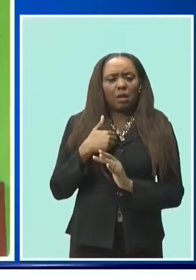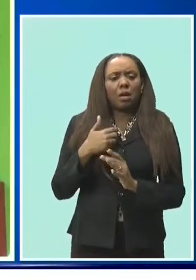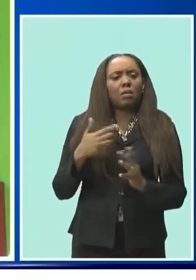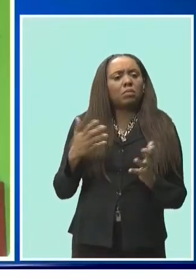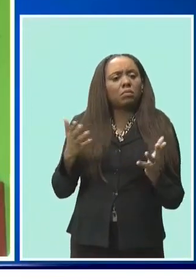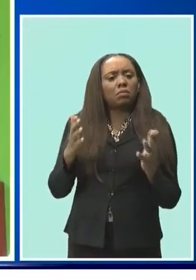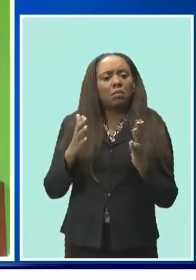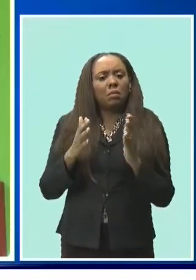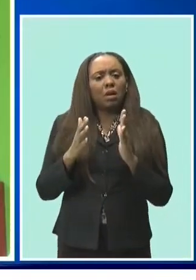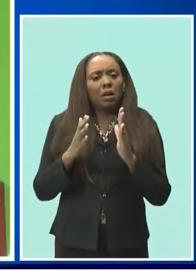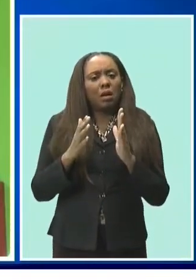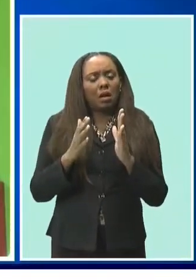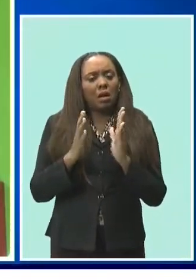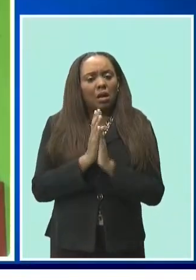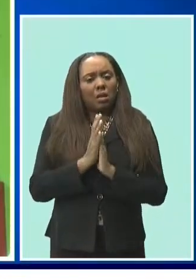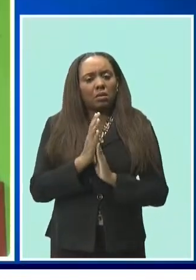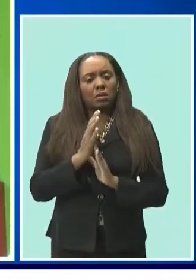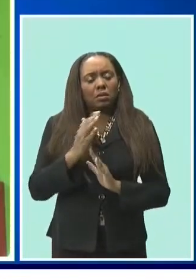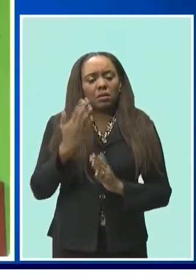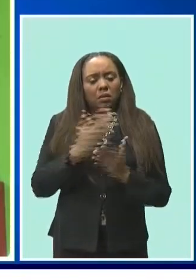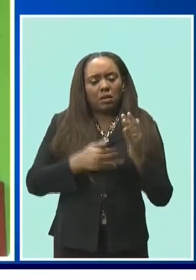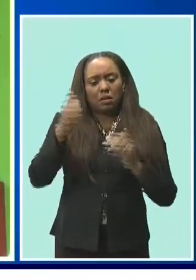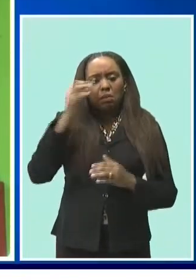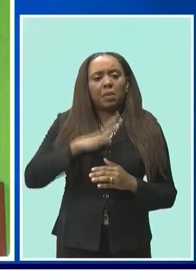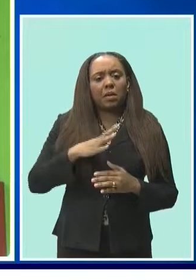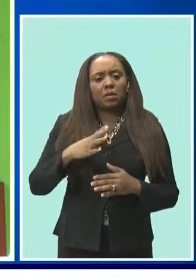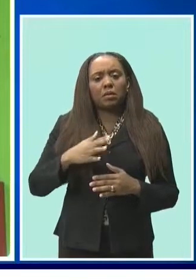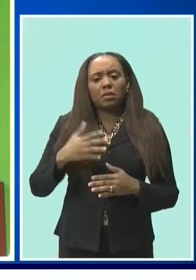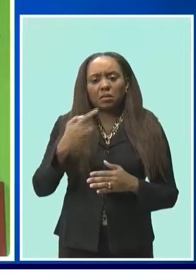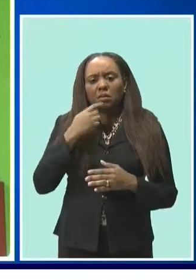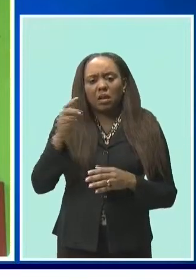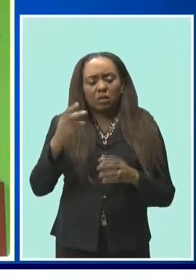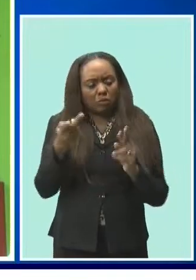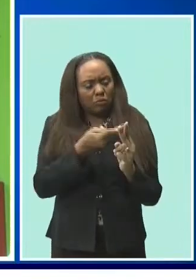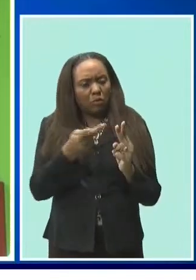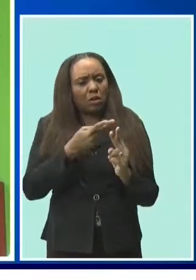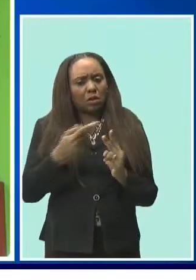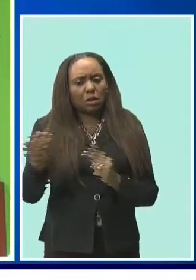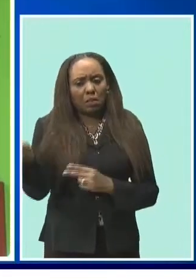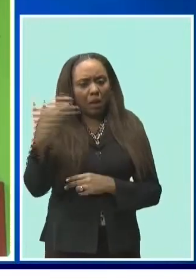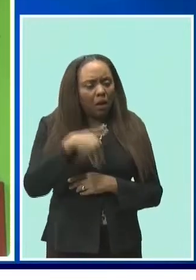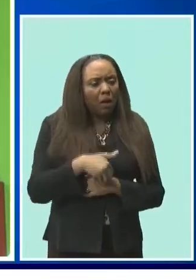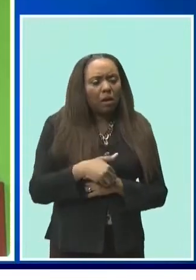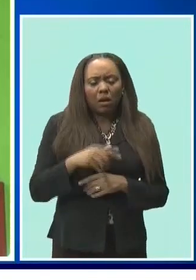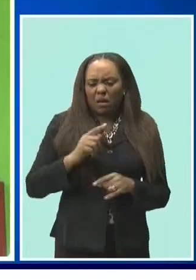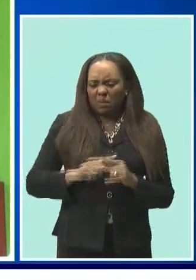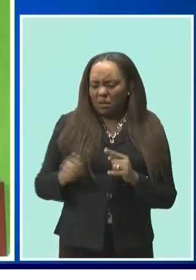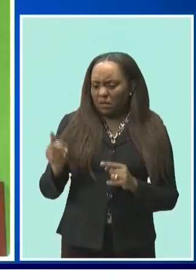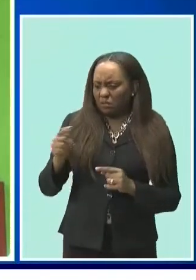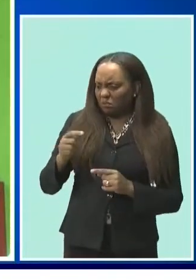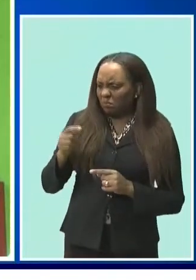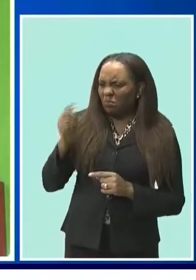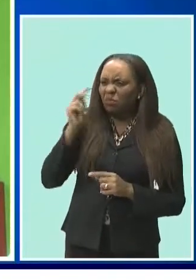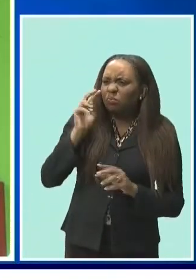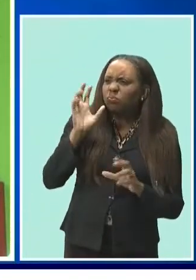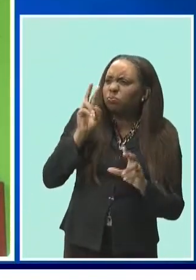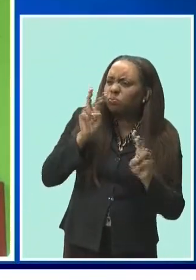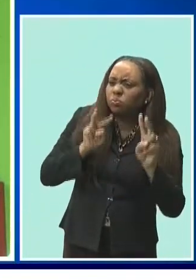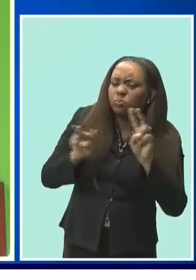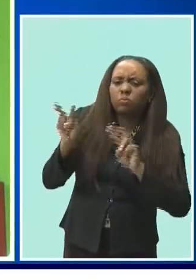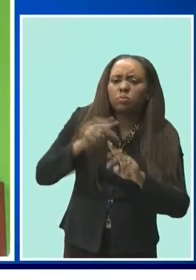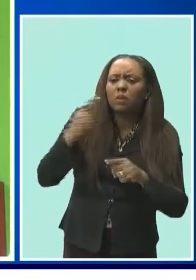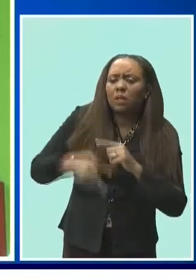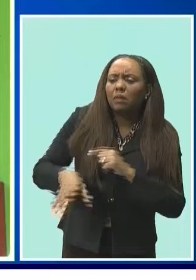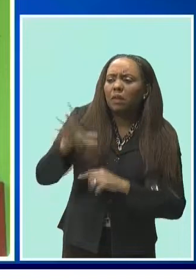to send my boat back this way, but nobody had seen the boat since. So I tried Paynes Bay, Sandy Lane, Fitz